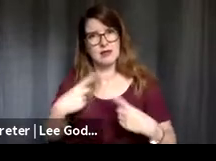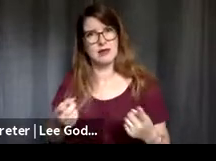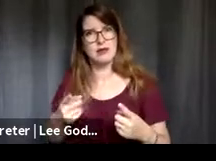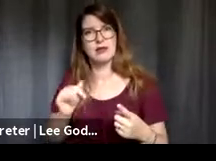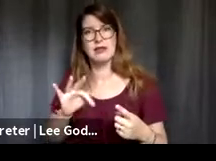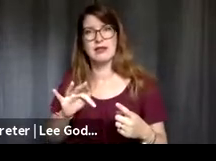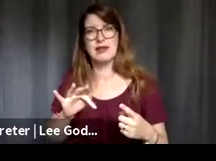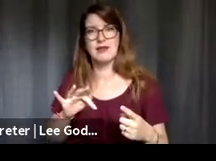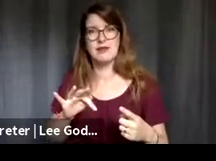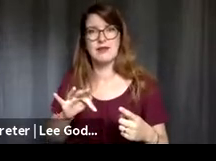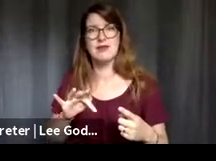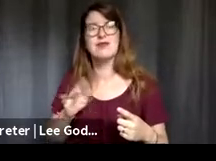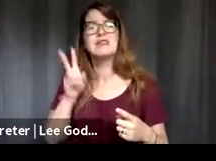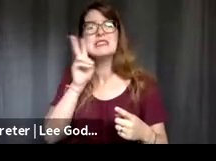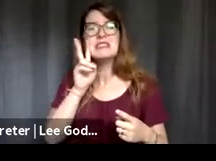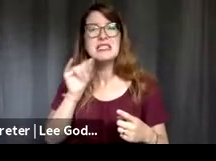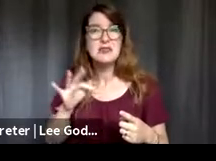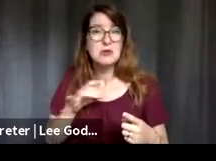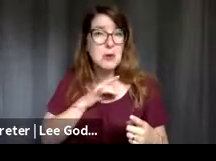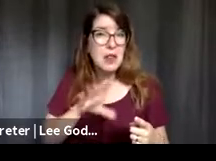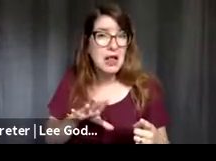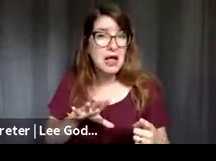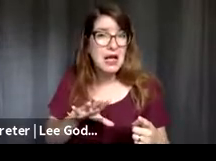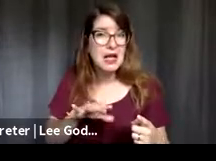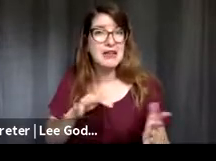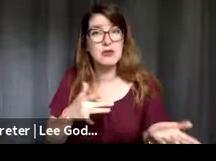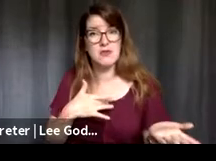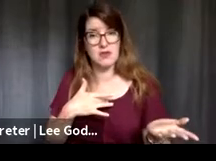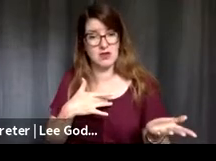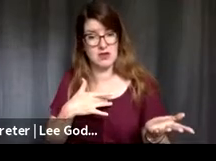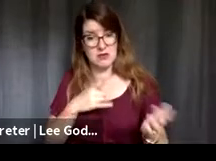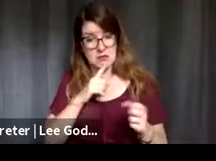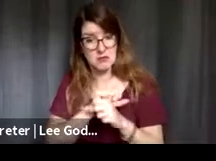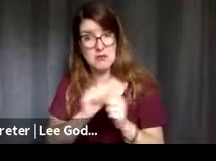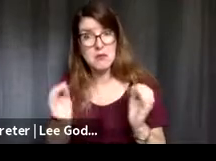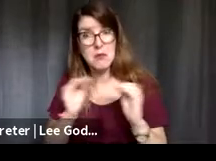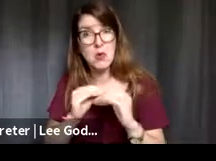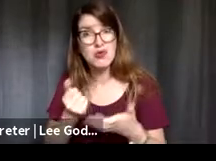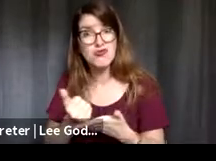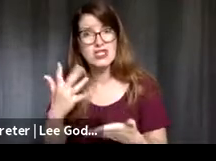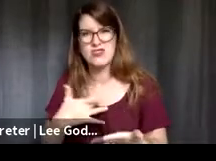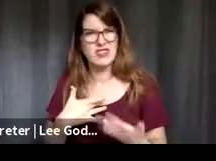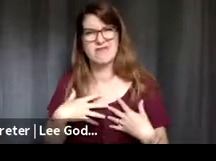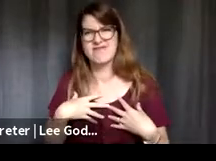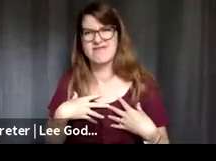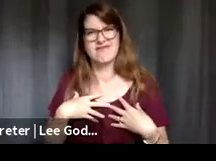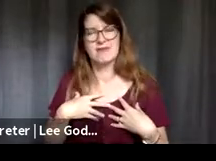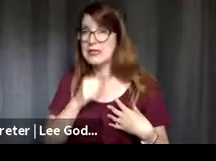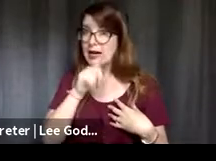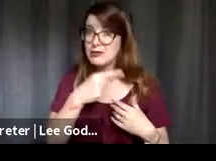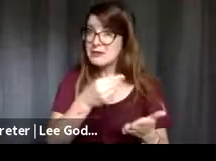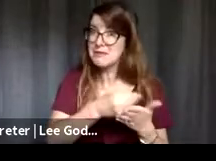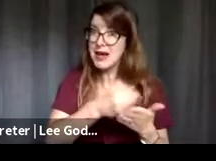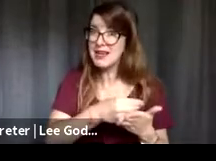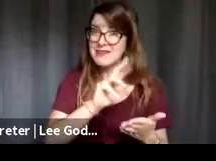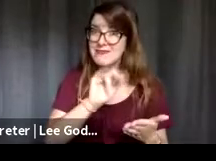actually don't like it more, if you don't feel more truly rich in every way. Not just money,